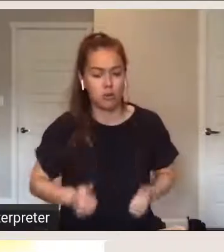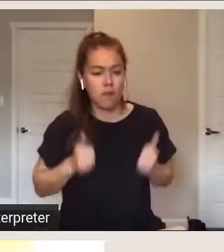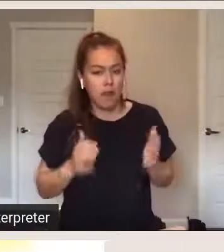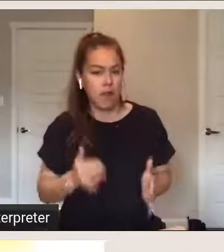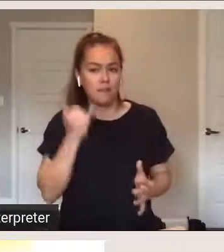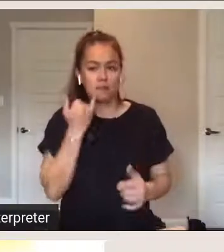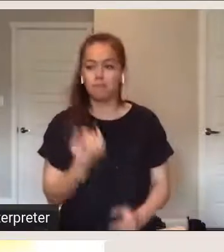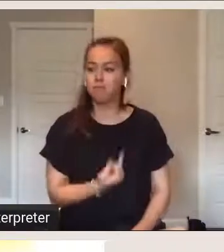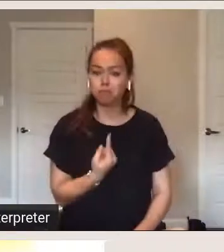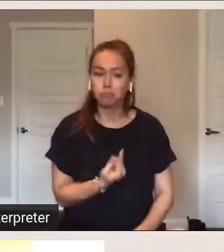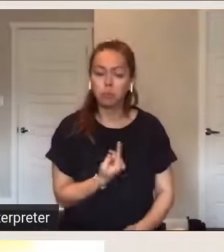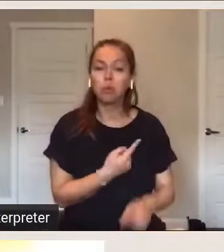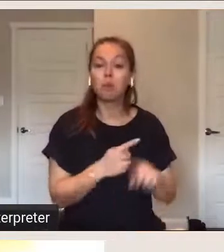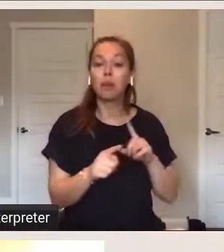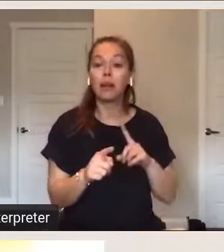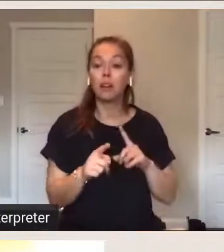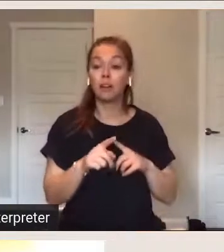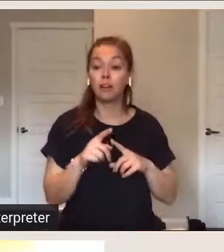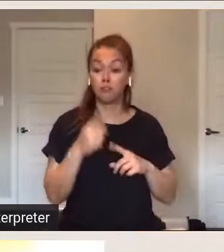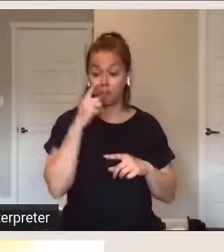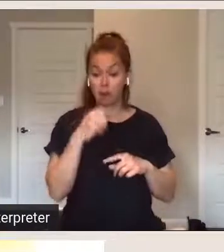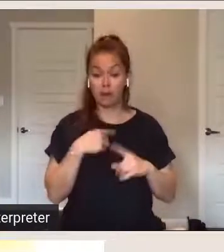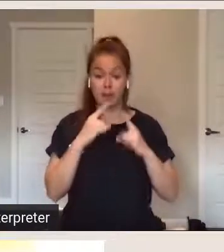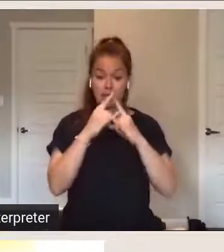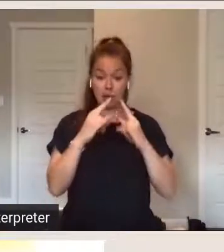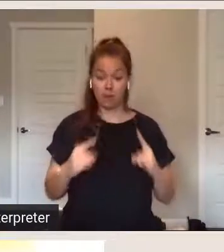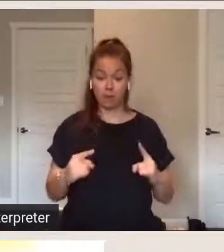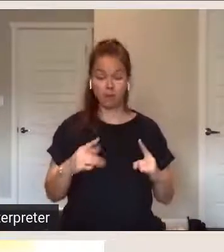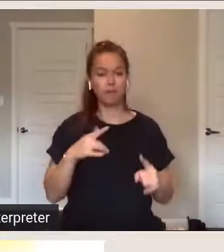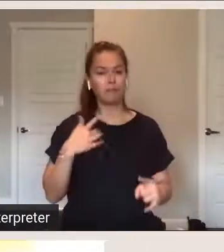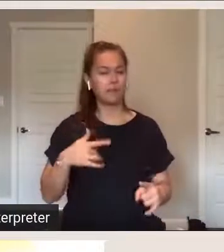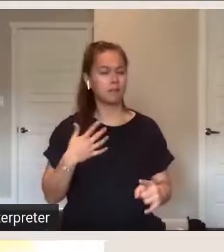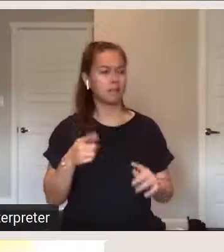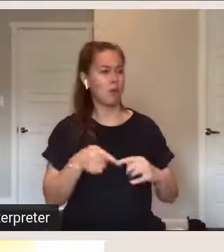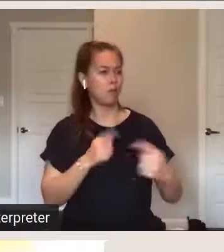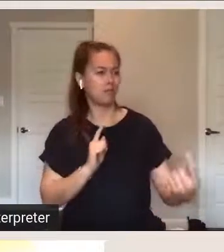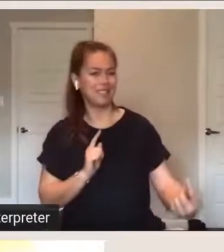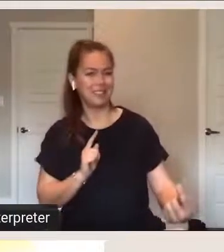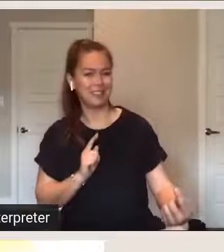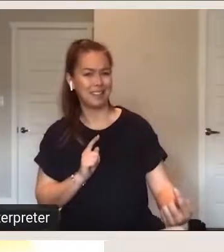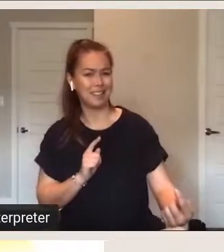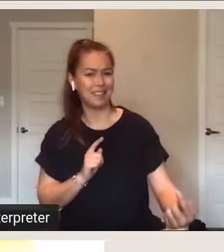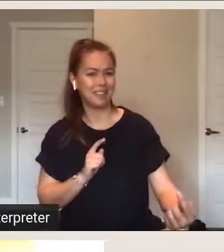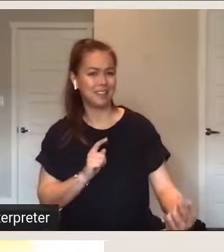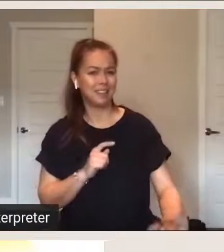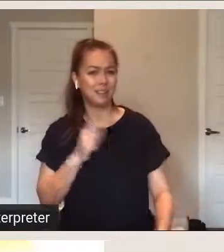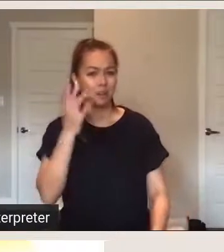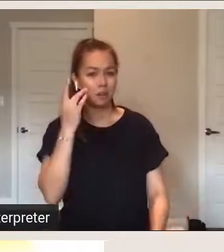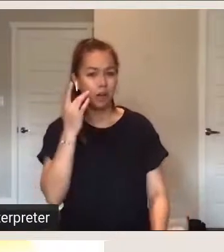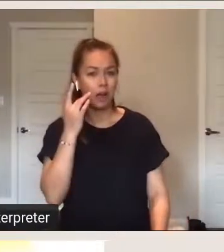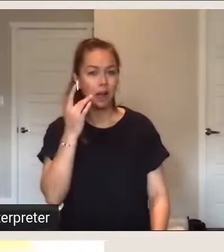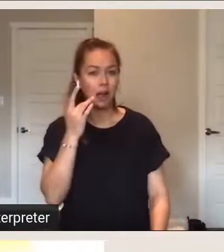camping for me felt like the opposite of that, because it's like making comfort, or making something, you